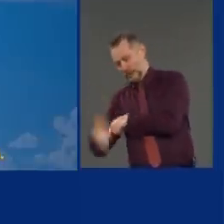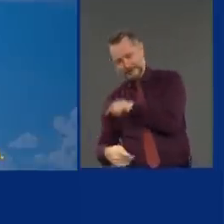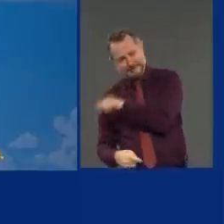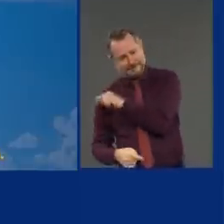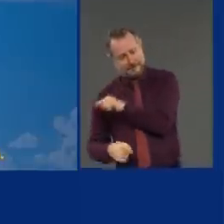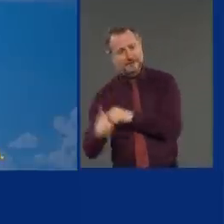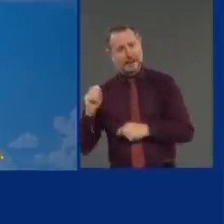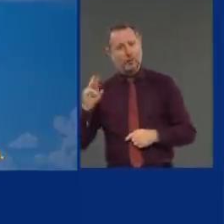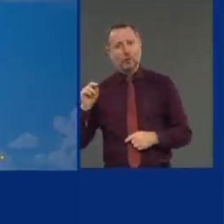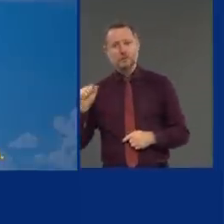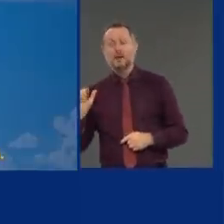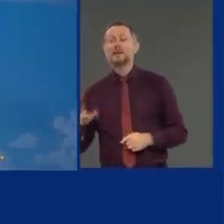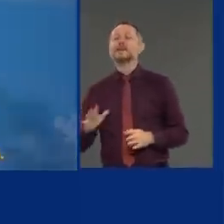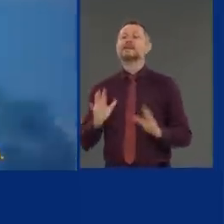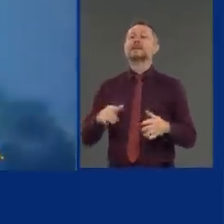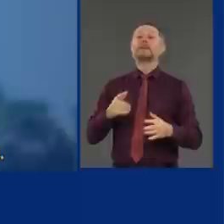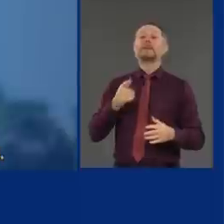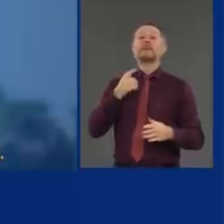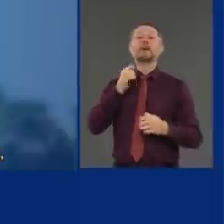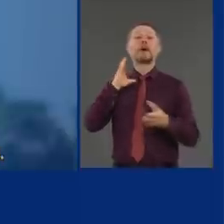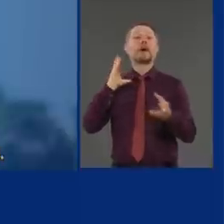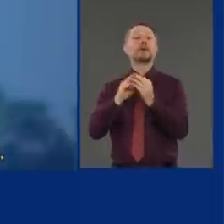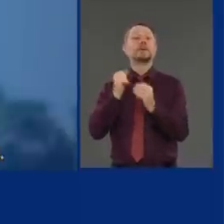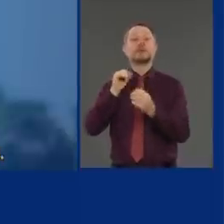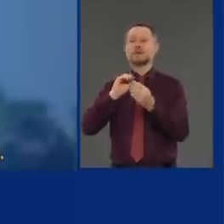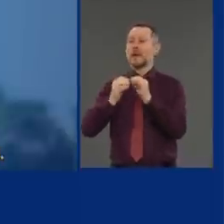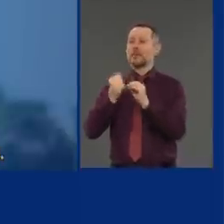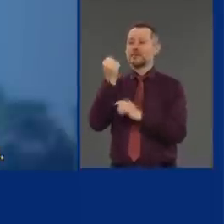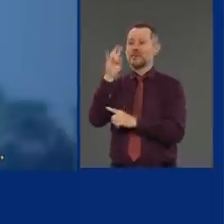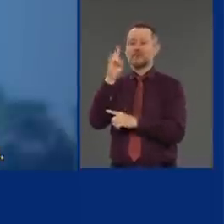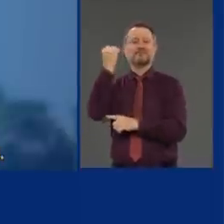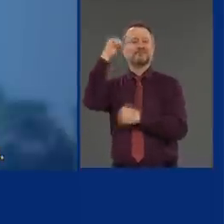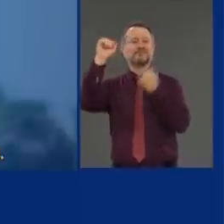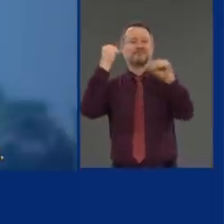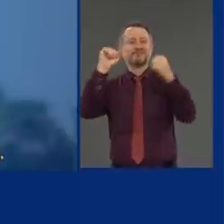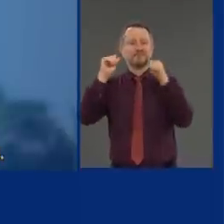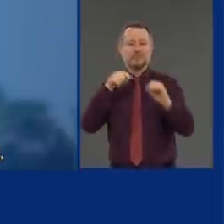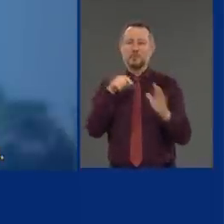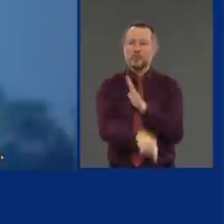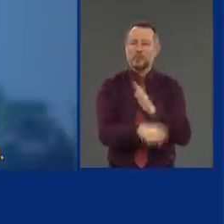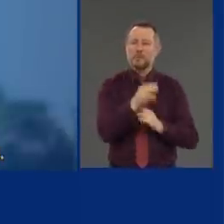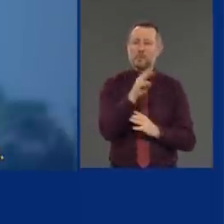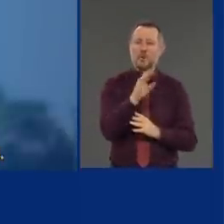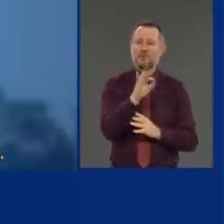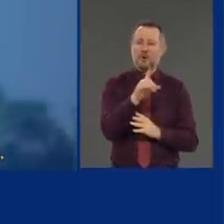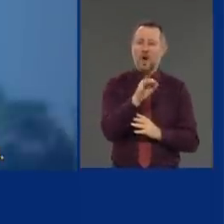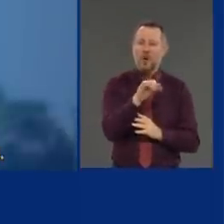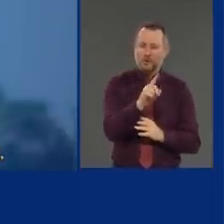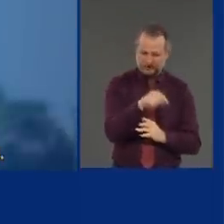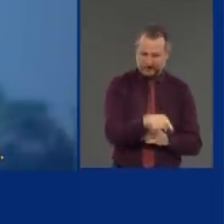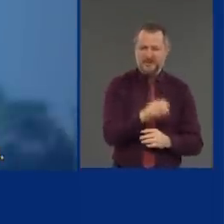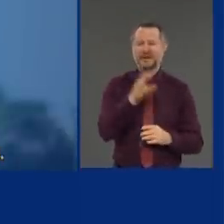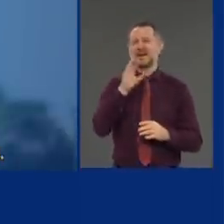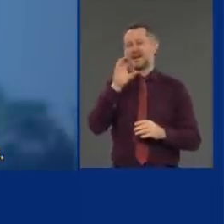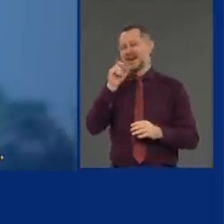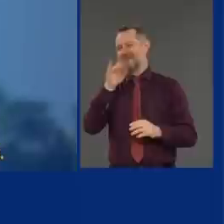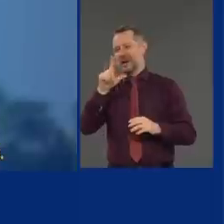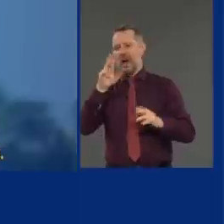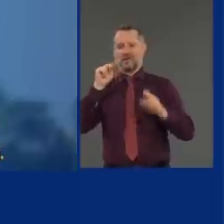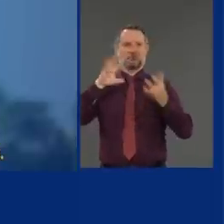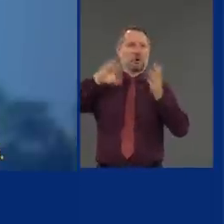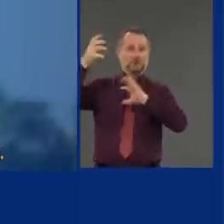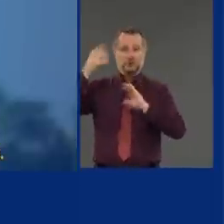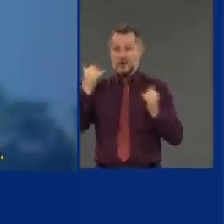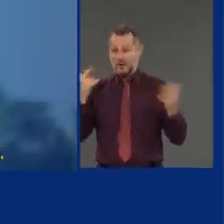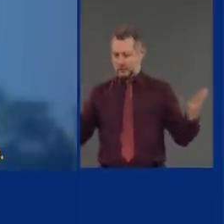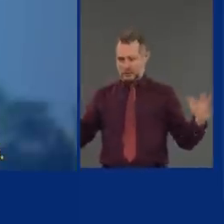with the situation of civil unrest after Mr. Floyd's murder. These are two very different situations. They actually intersect